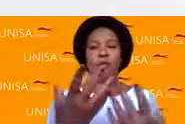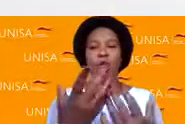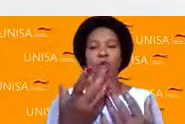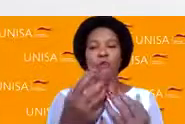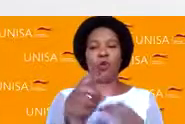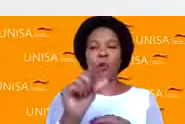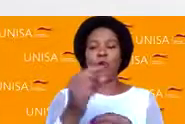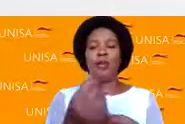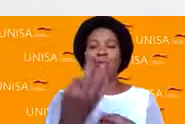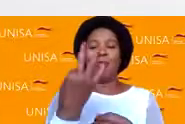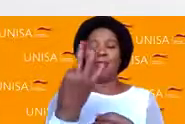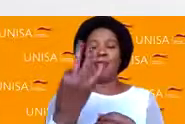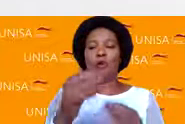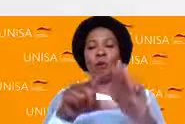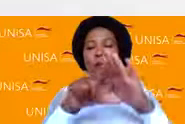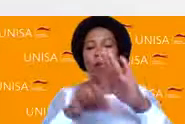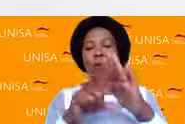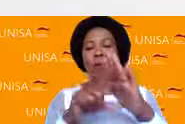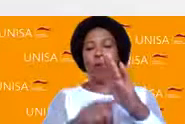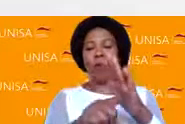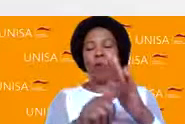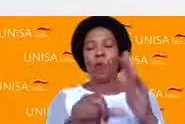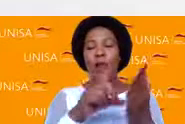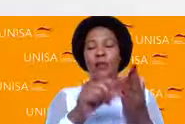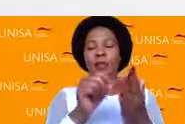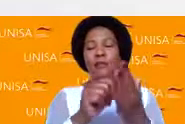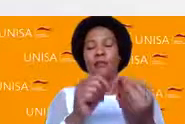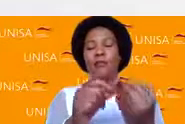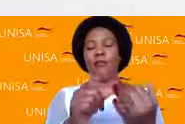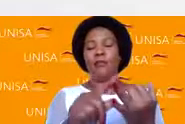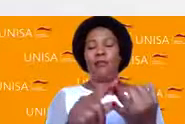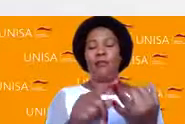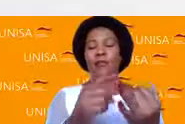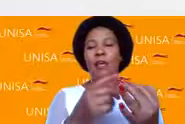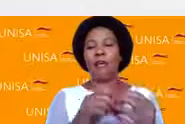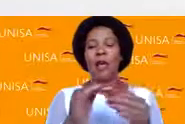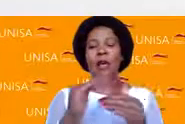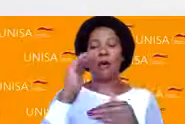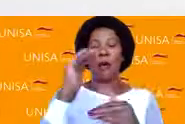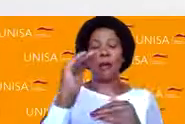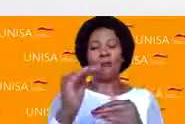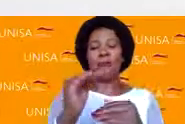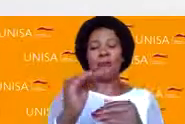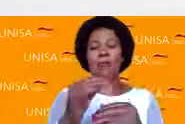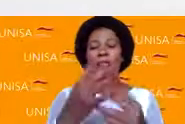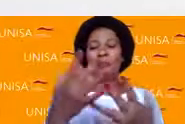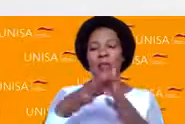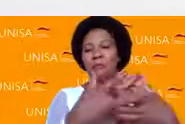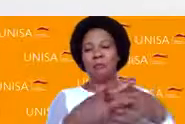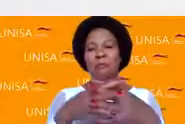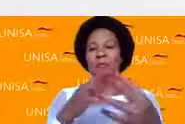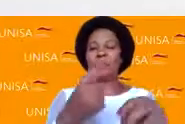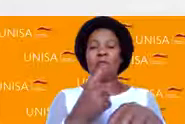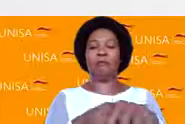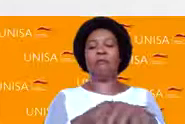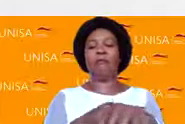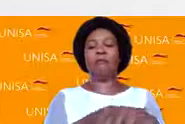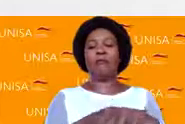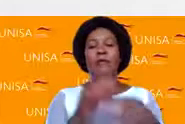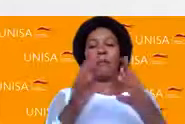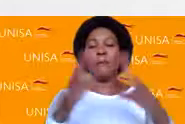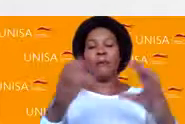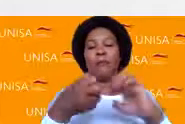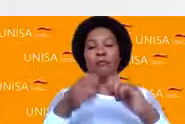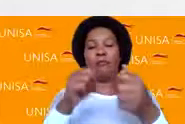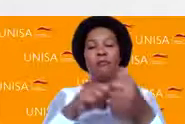2 numbers and then 3 uppercase characters. And they're sometimes mixed as well. So a big problem that we have here, especially